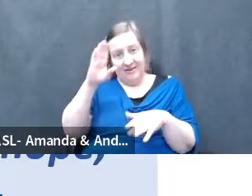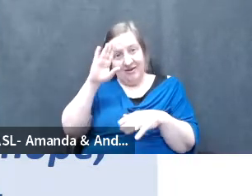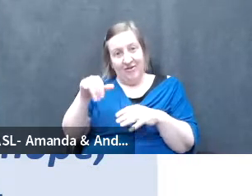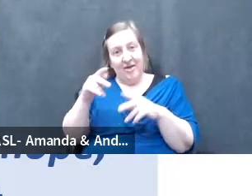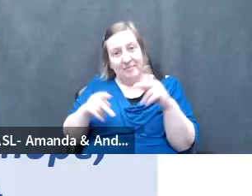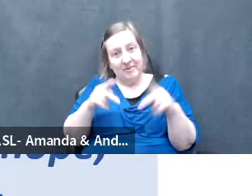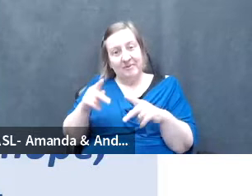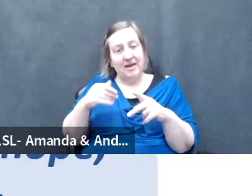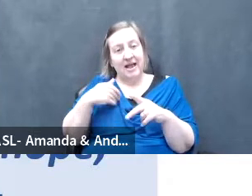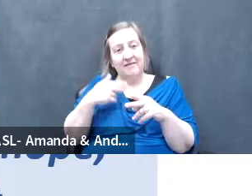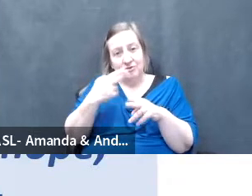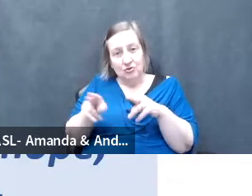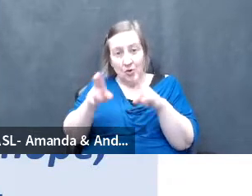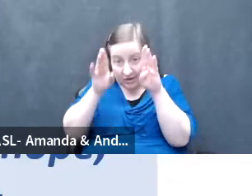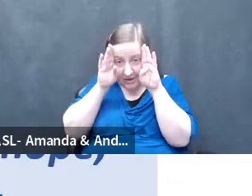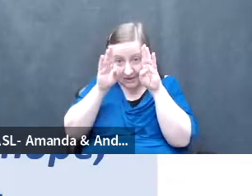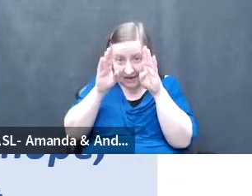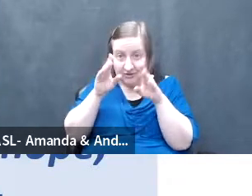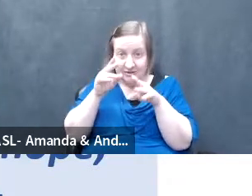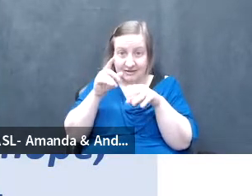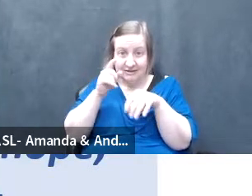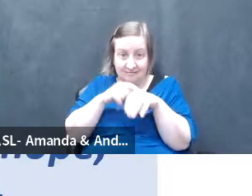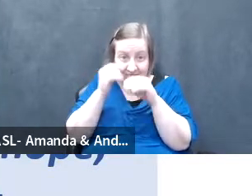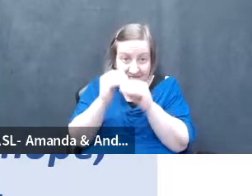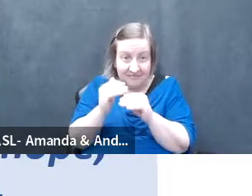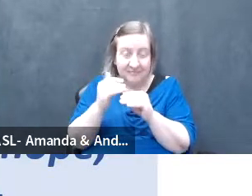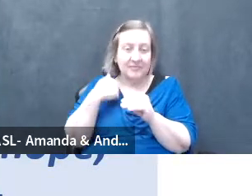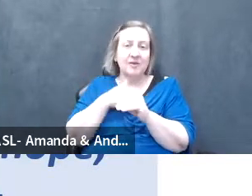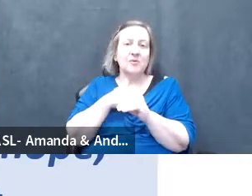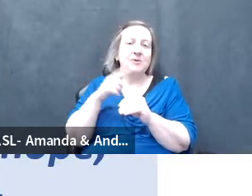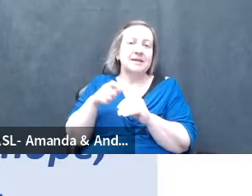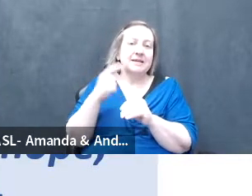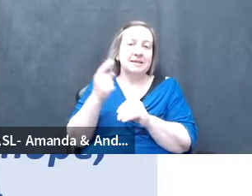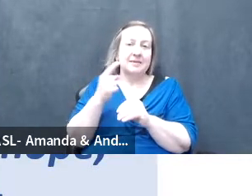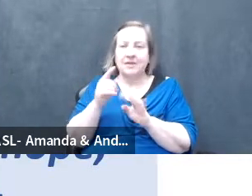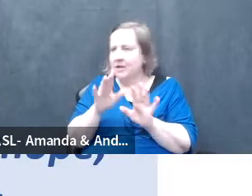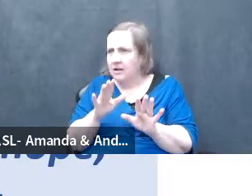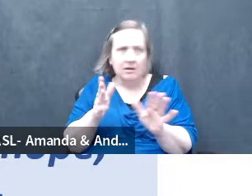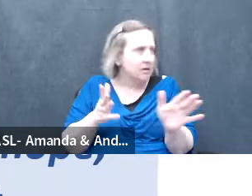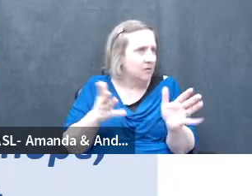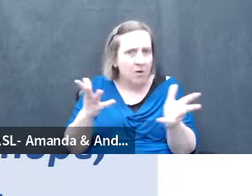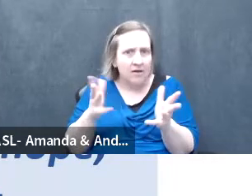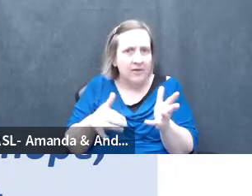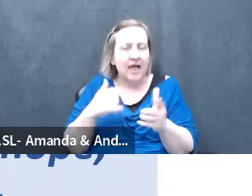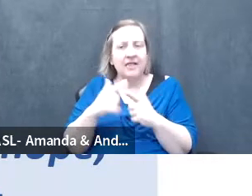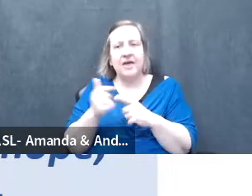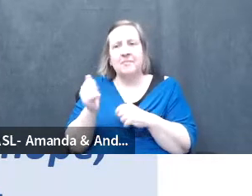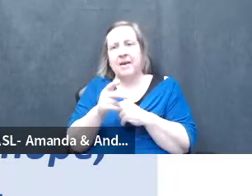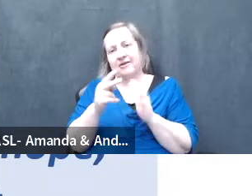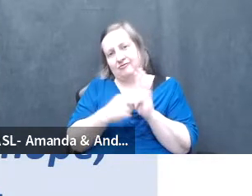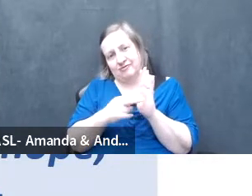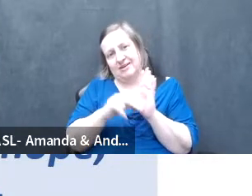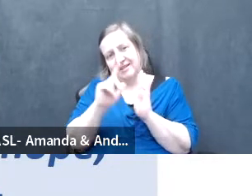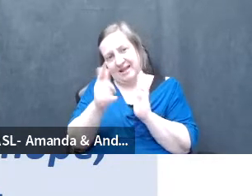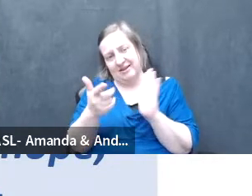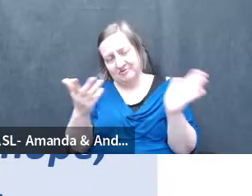people have very short attention spans. So we do need something that's like, wait, what was that? And then they go back and read. So I